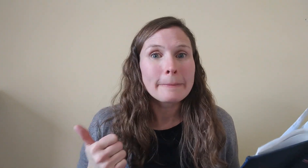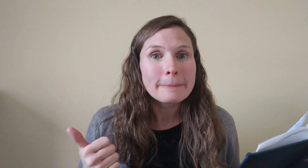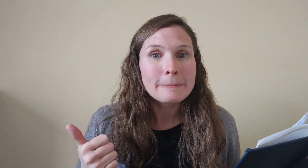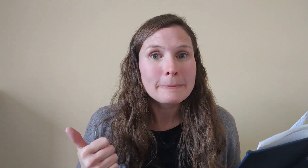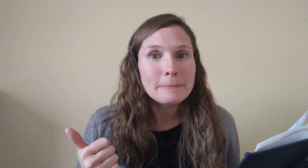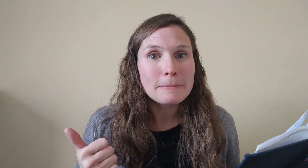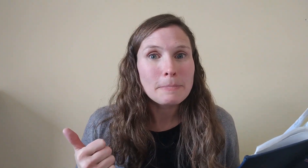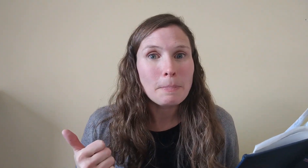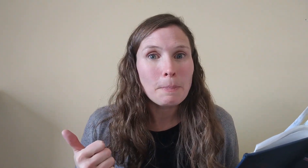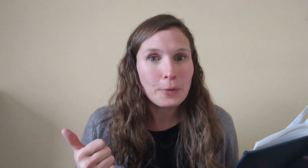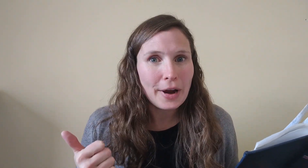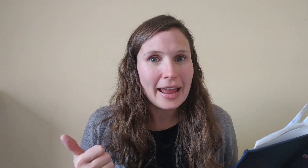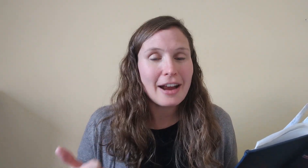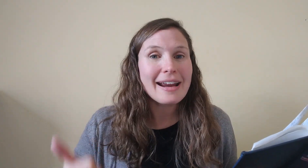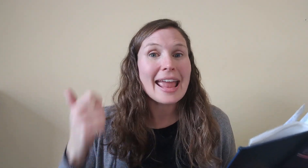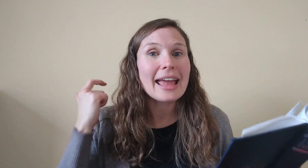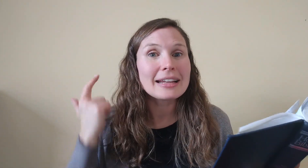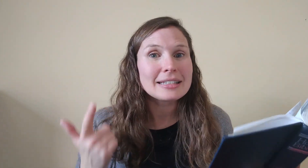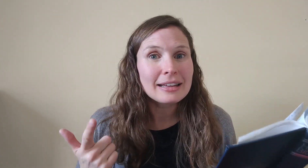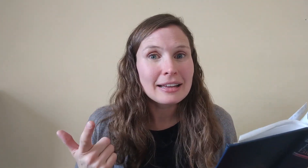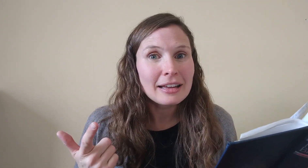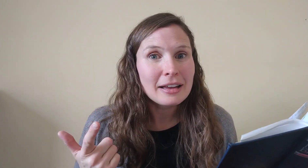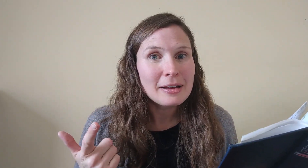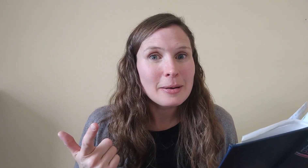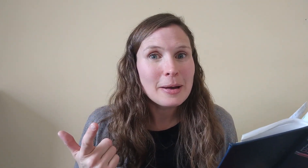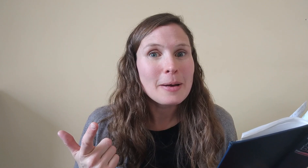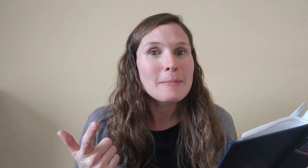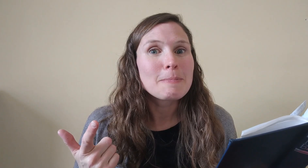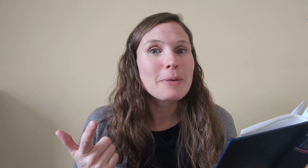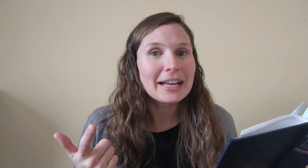through prayer and